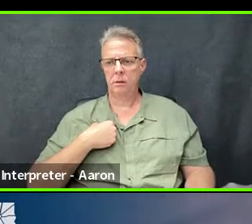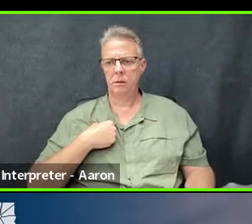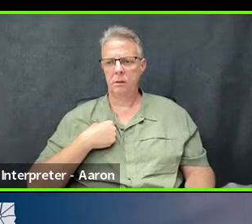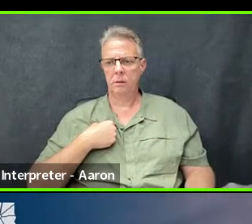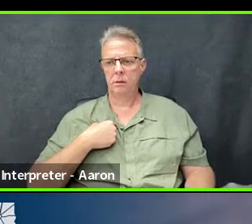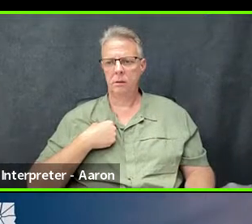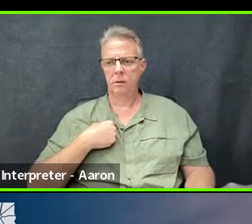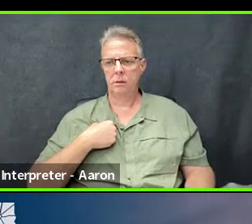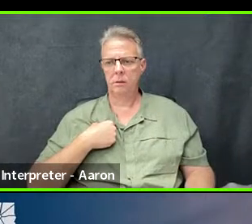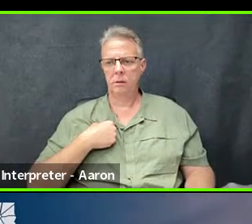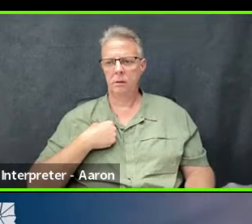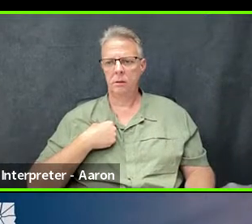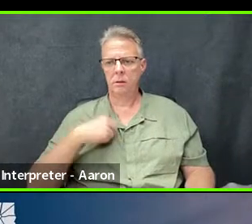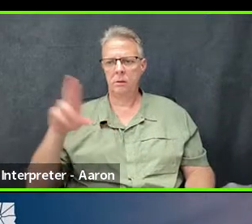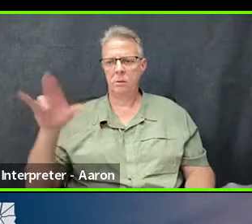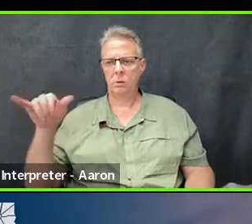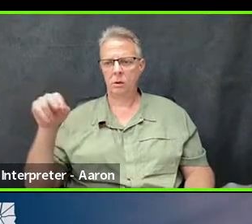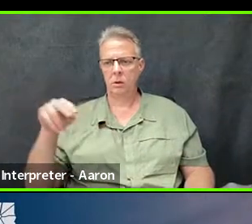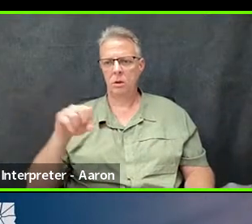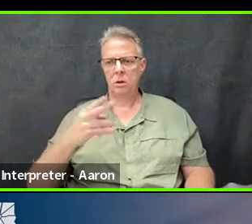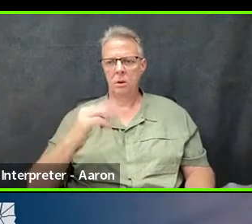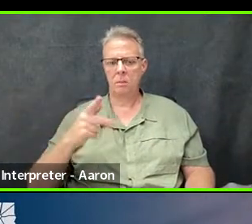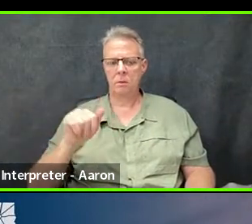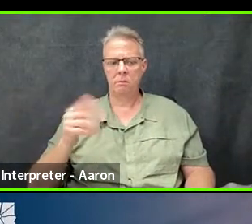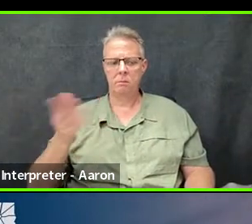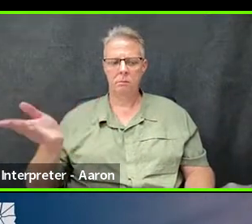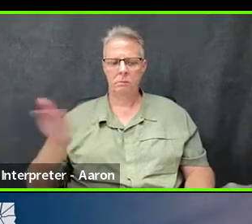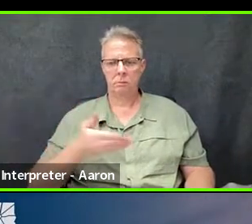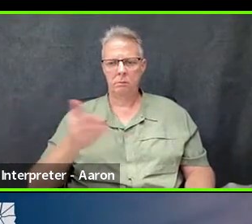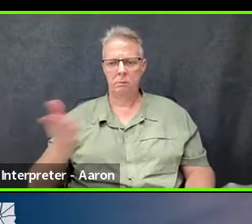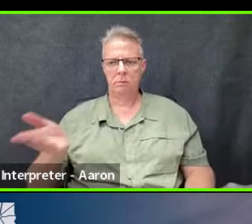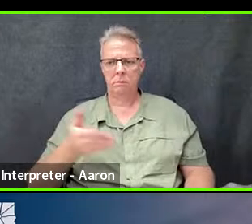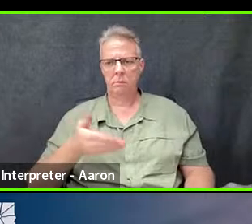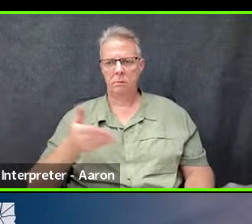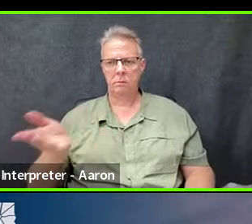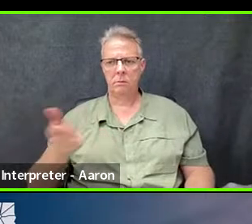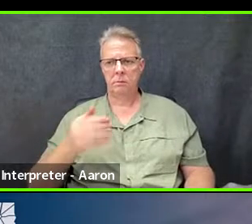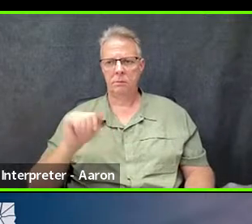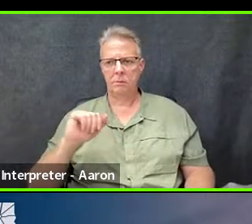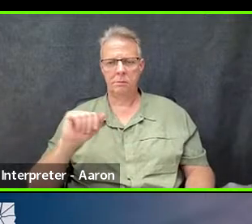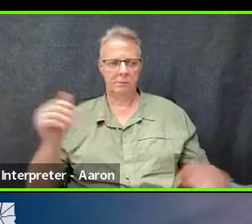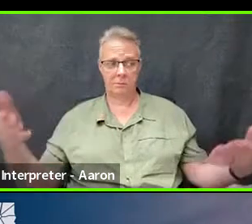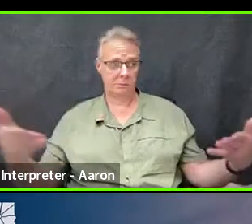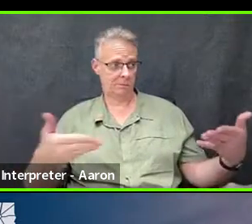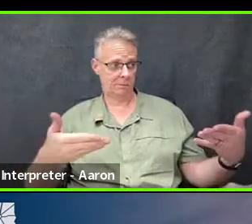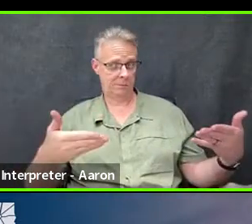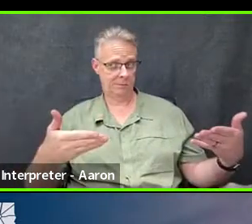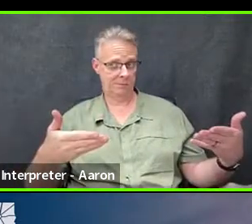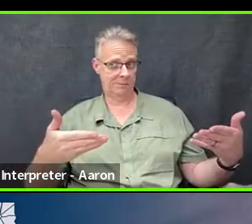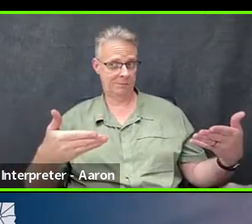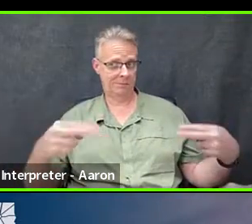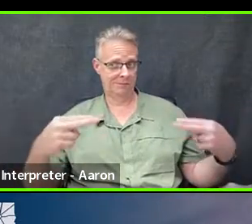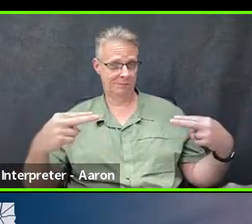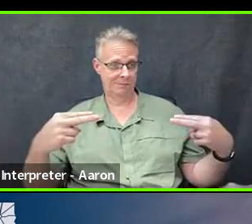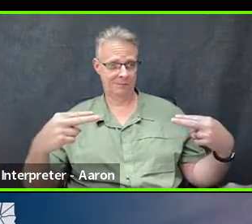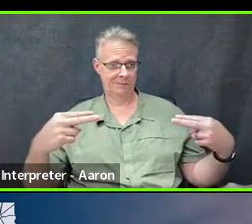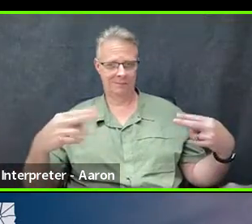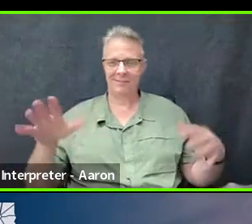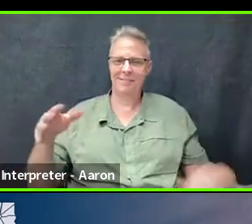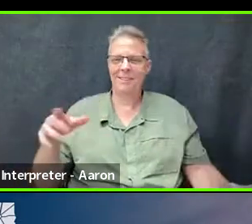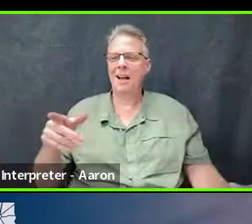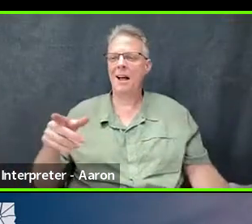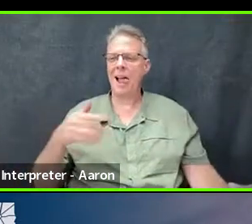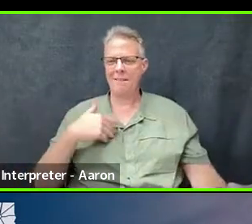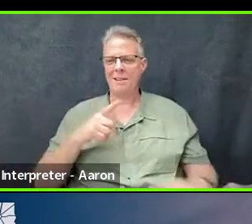So looking to Ryan or Shilpa to answer. So I'll I jump in, can, Shilpa. Go ahead, Shilpa. go ahead. I was going to say, so